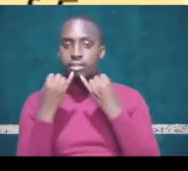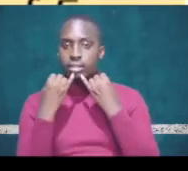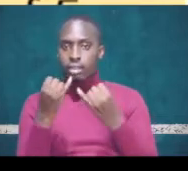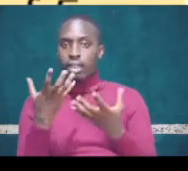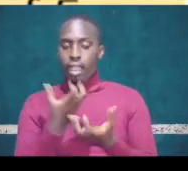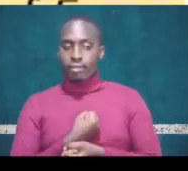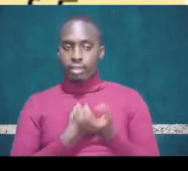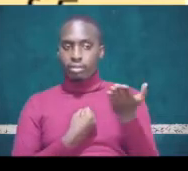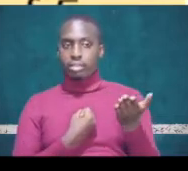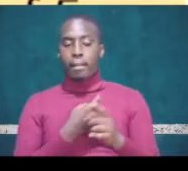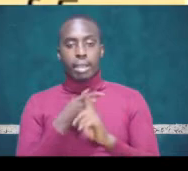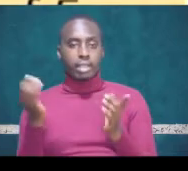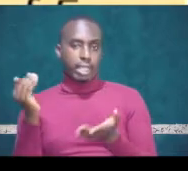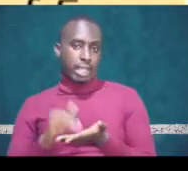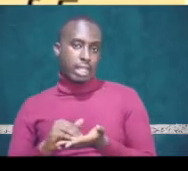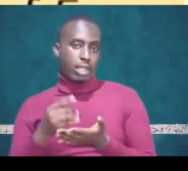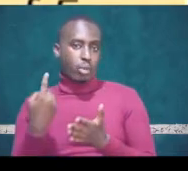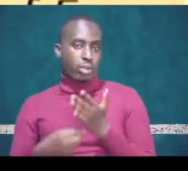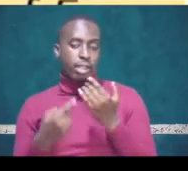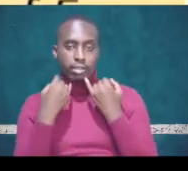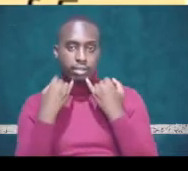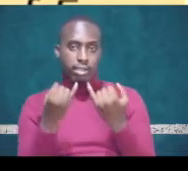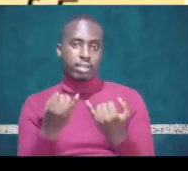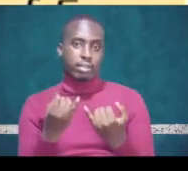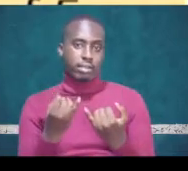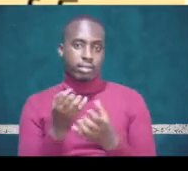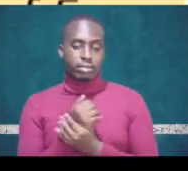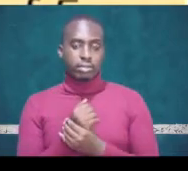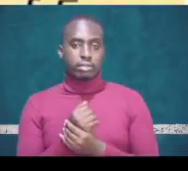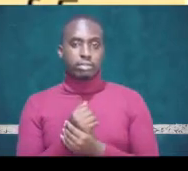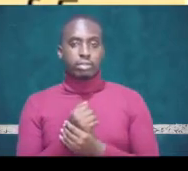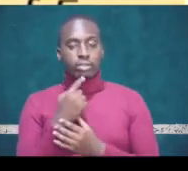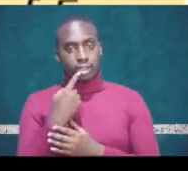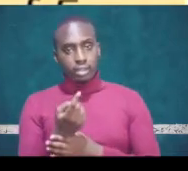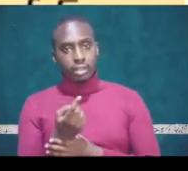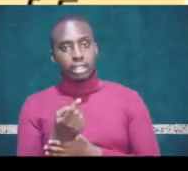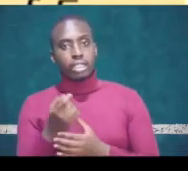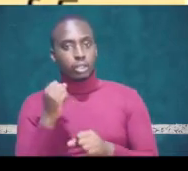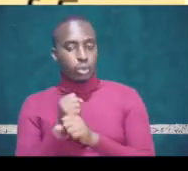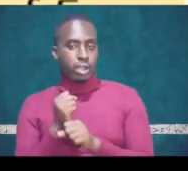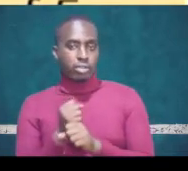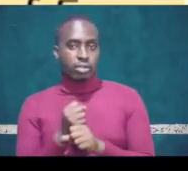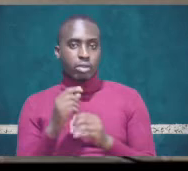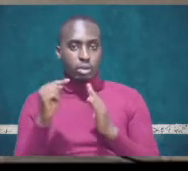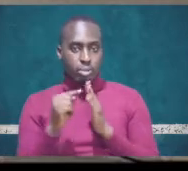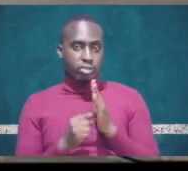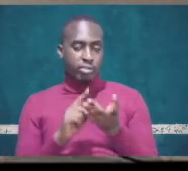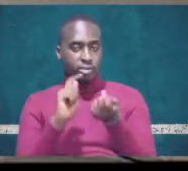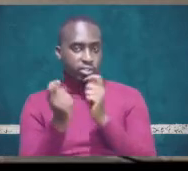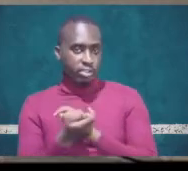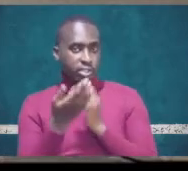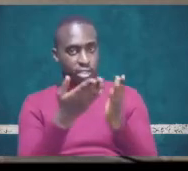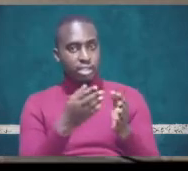down here. But again, as what I have said there, we said that it works on the principle of changing